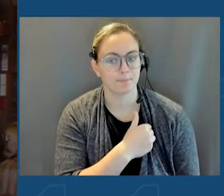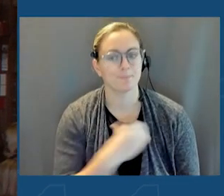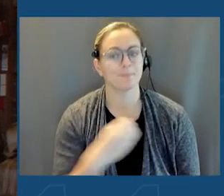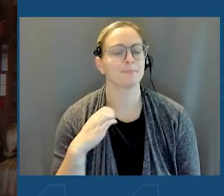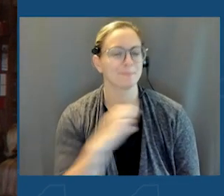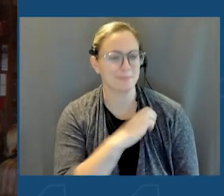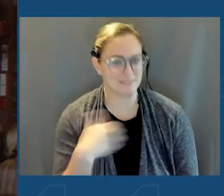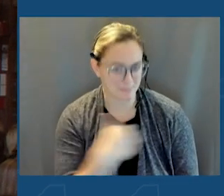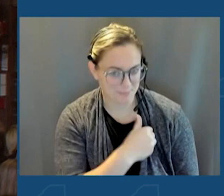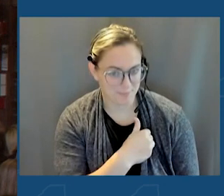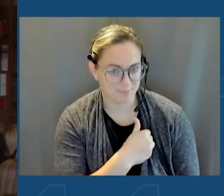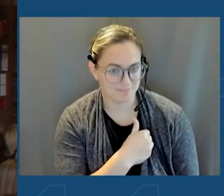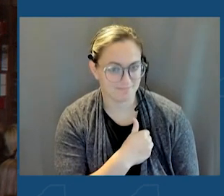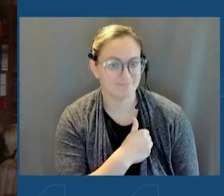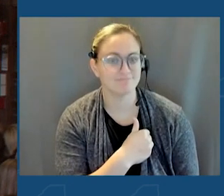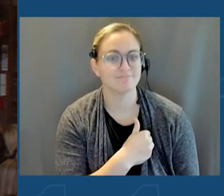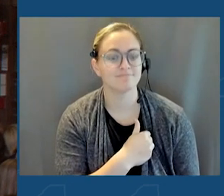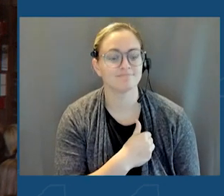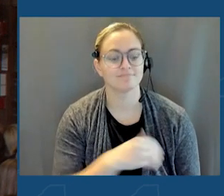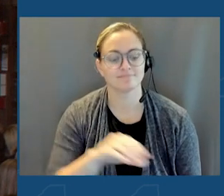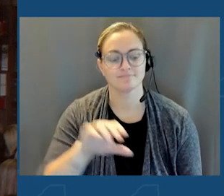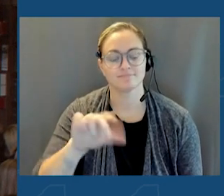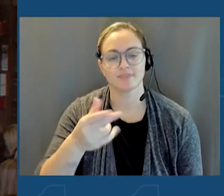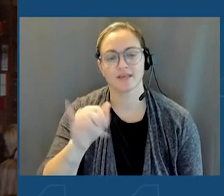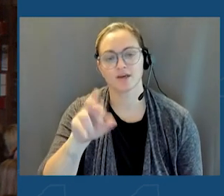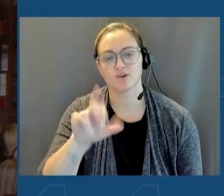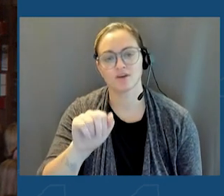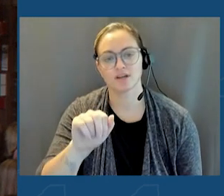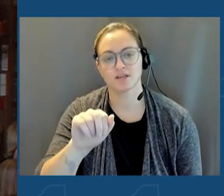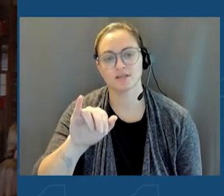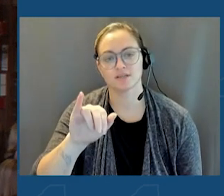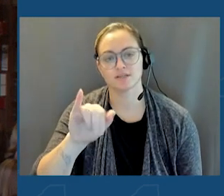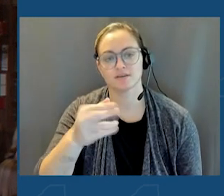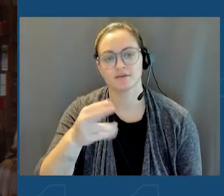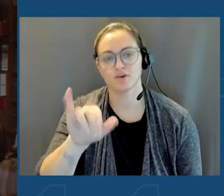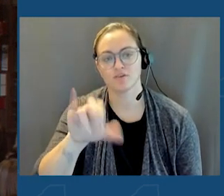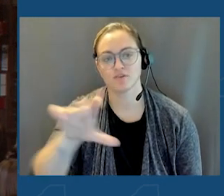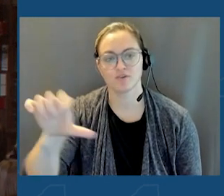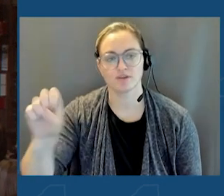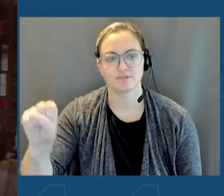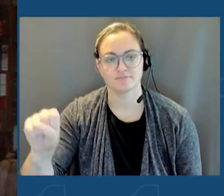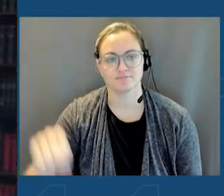Assembly Member Garines Reyes.